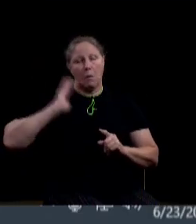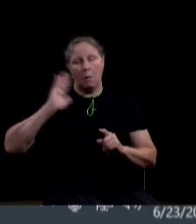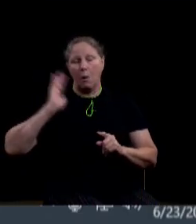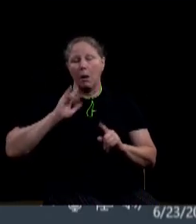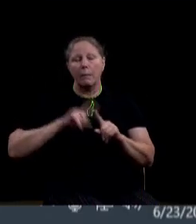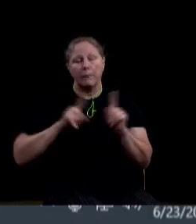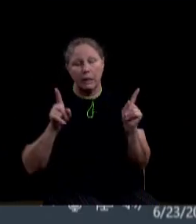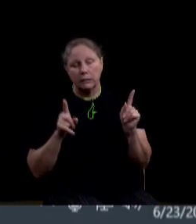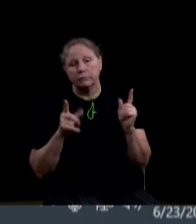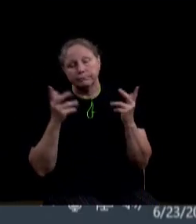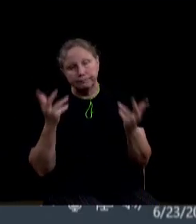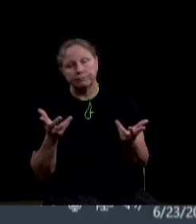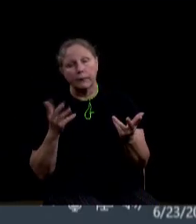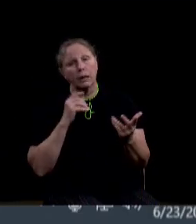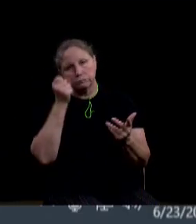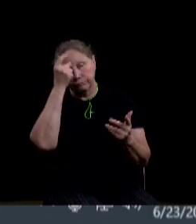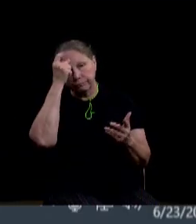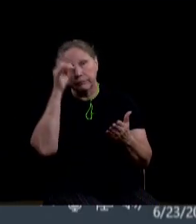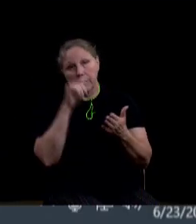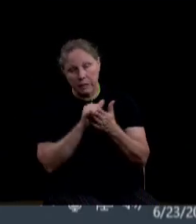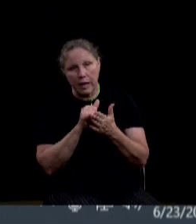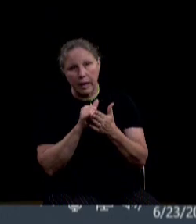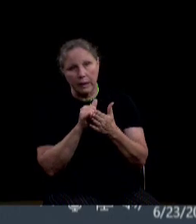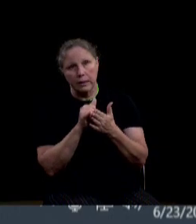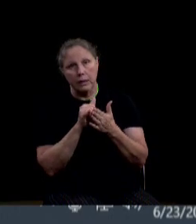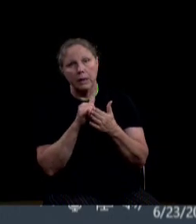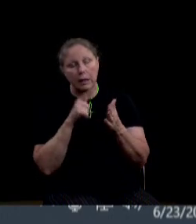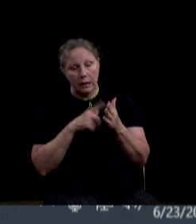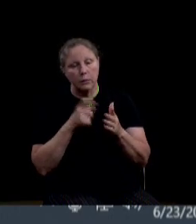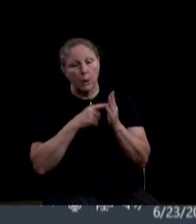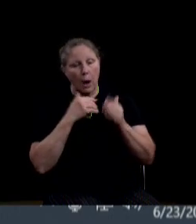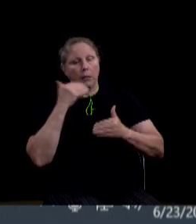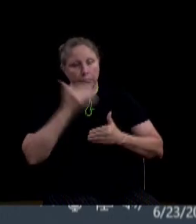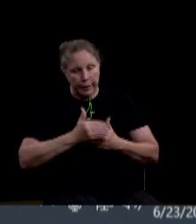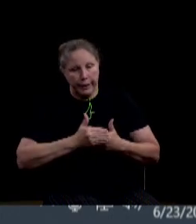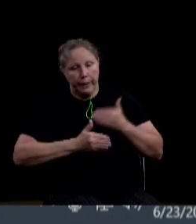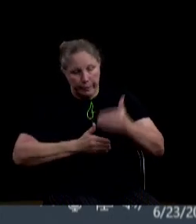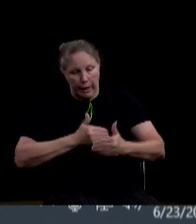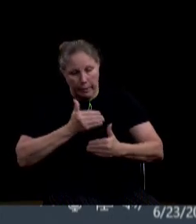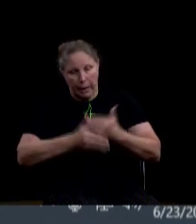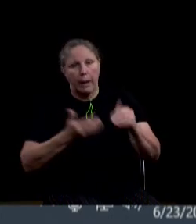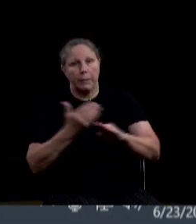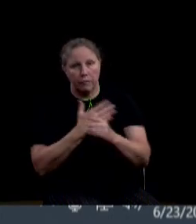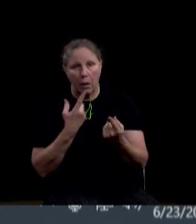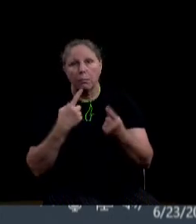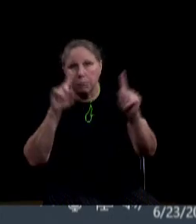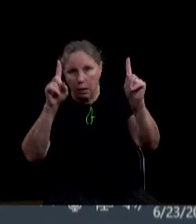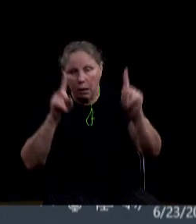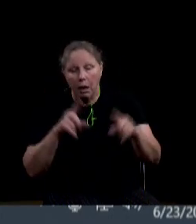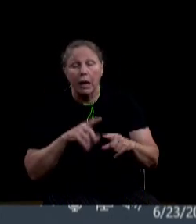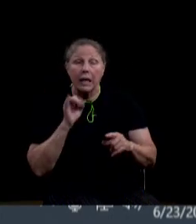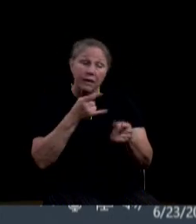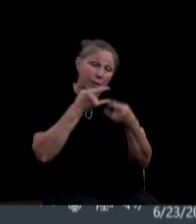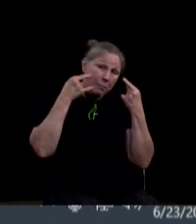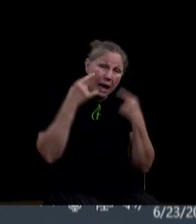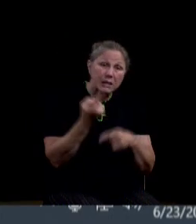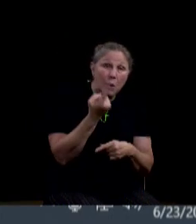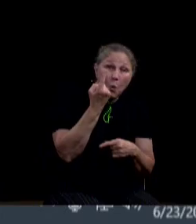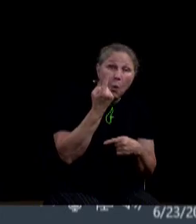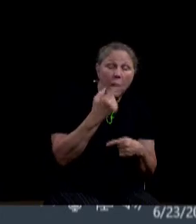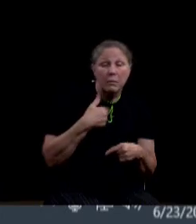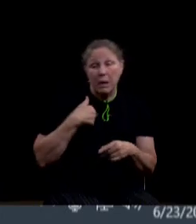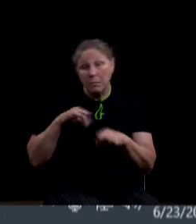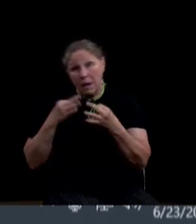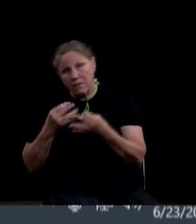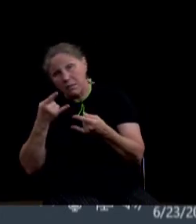take these steps to get to that direction. And if it's wearing a mask and me and my family wearing a mask, then we will do